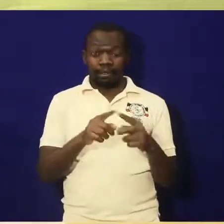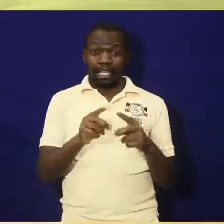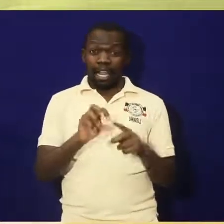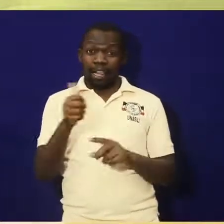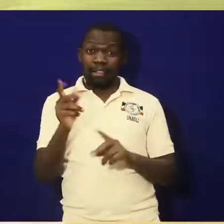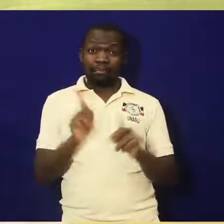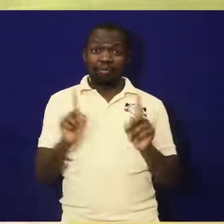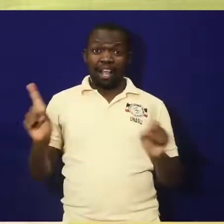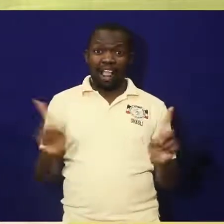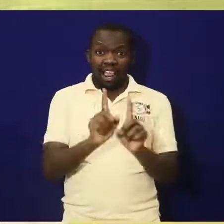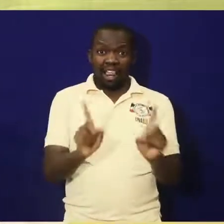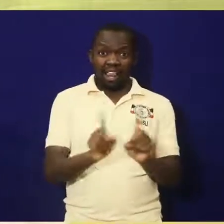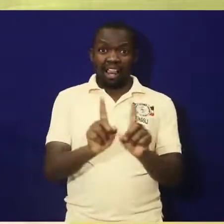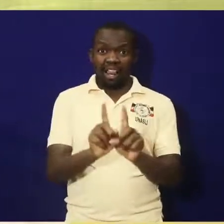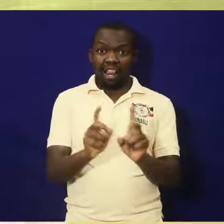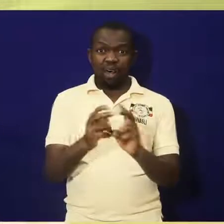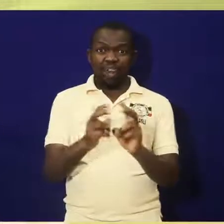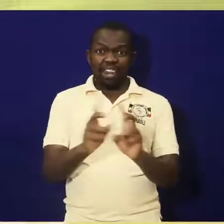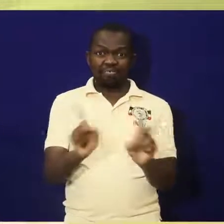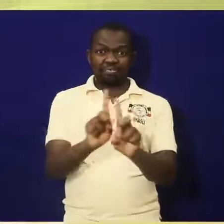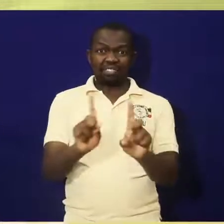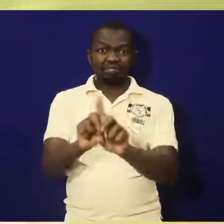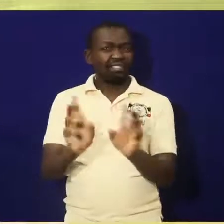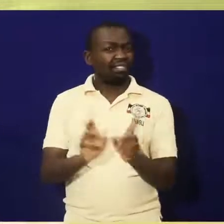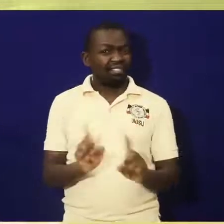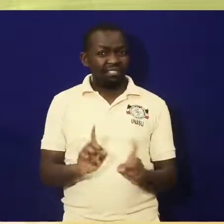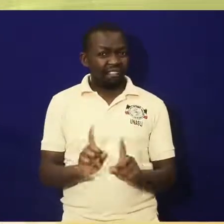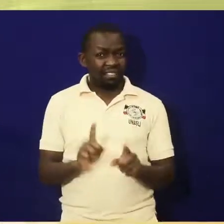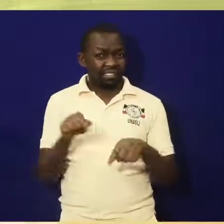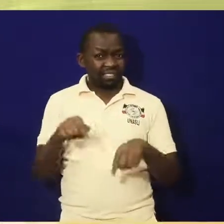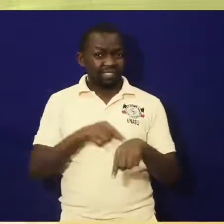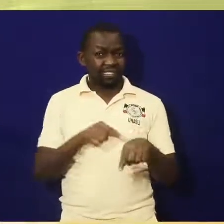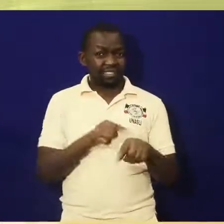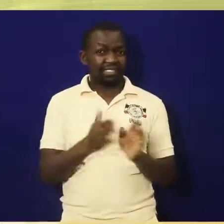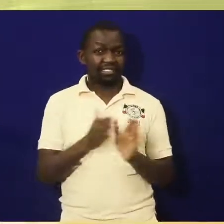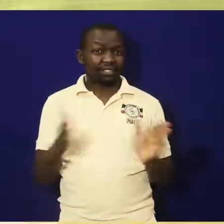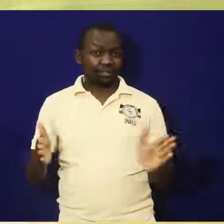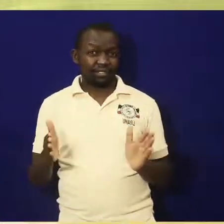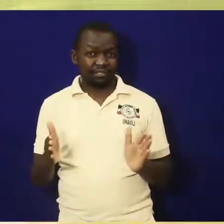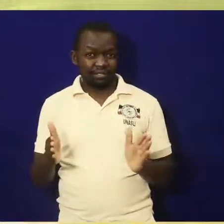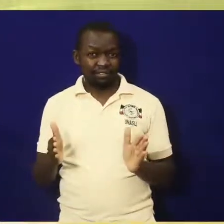with people, especially in this season.